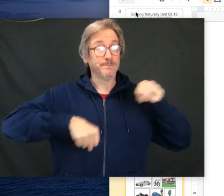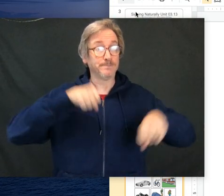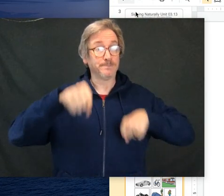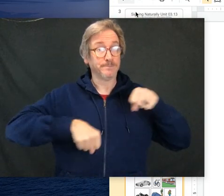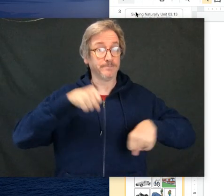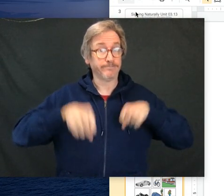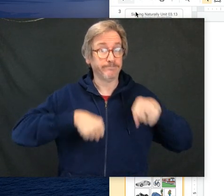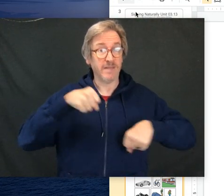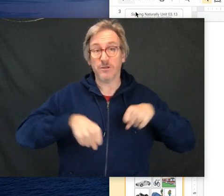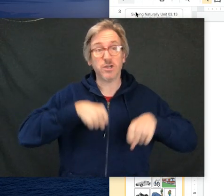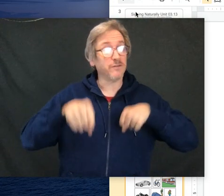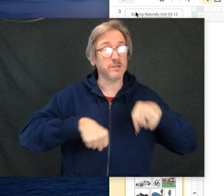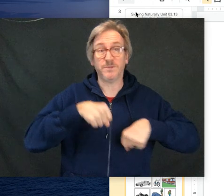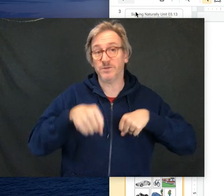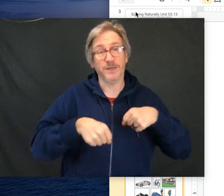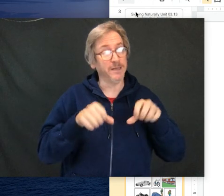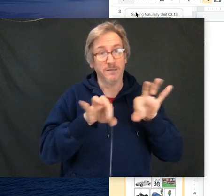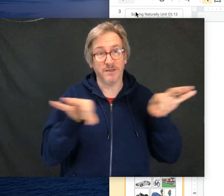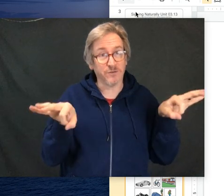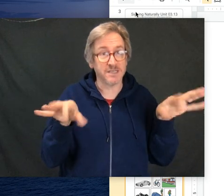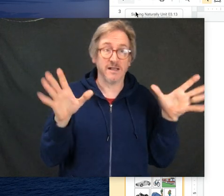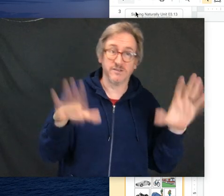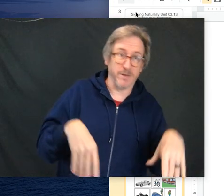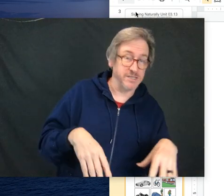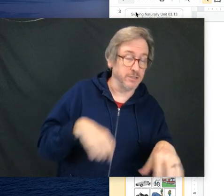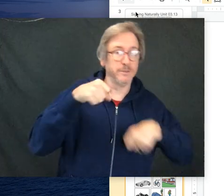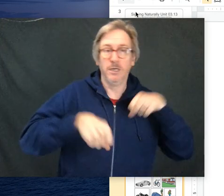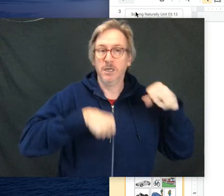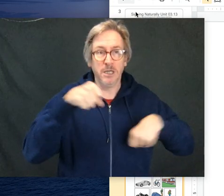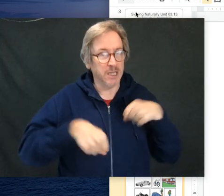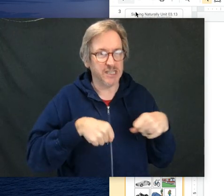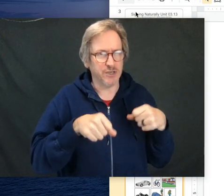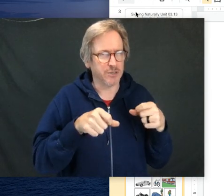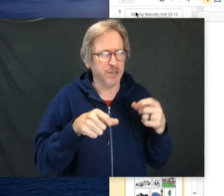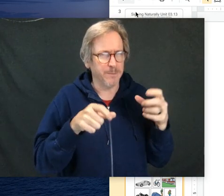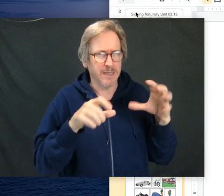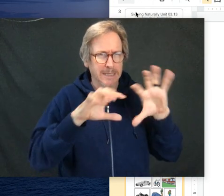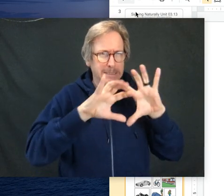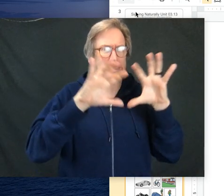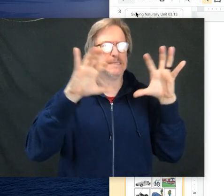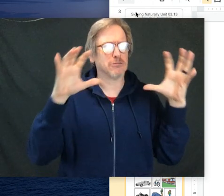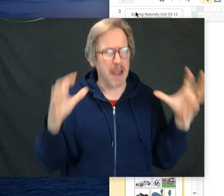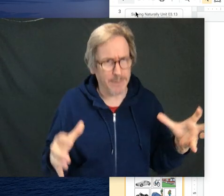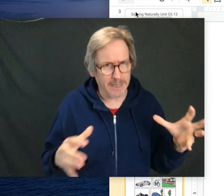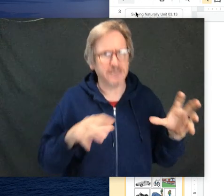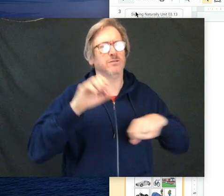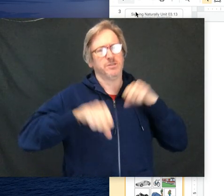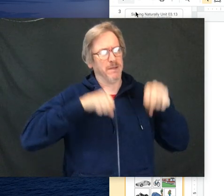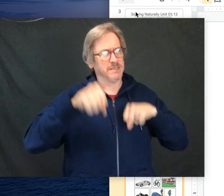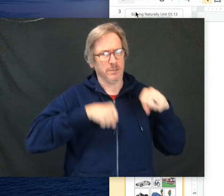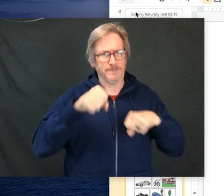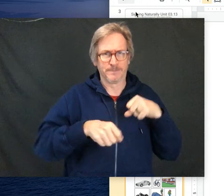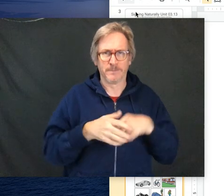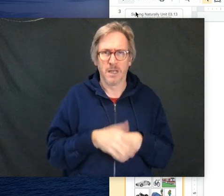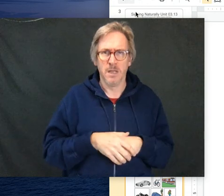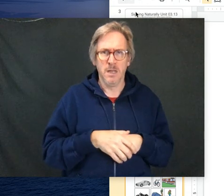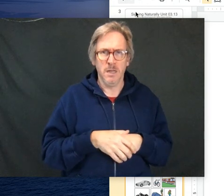Bicycle. And there's no difference between different styles of bicycle unless you're going to be like describing it. So just